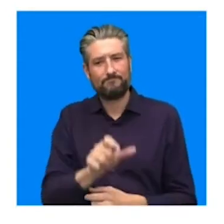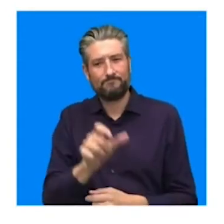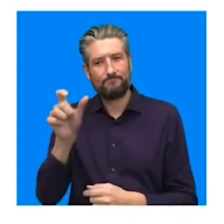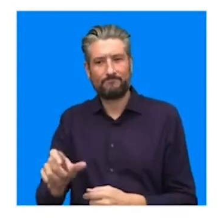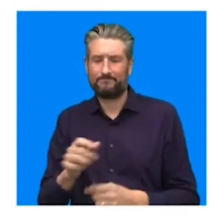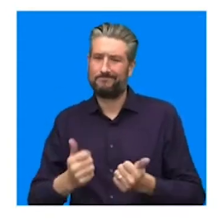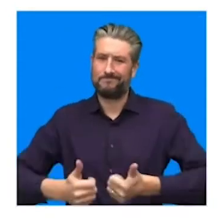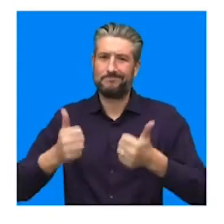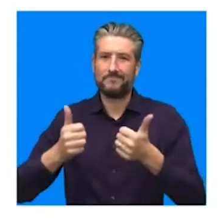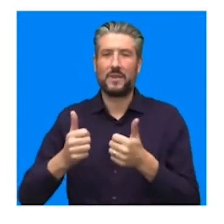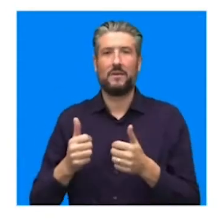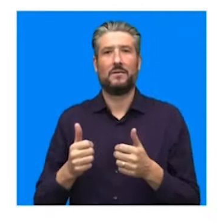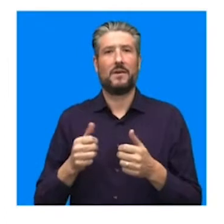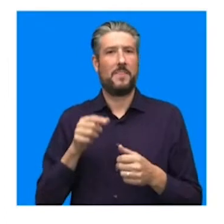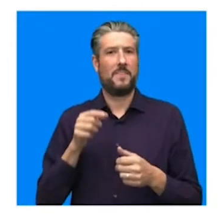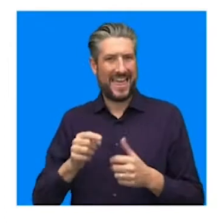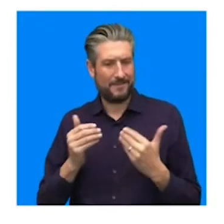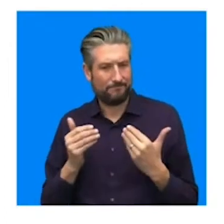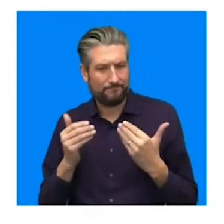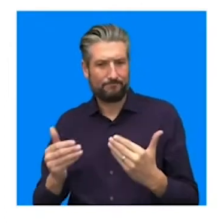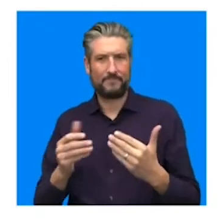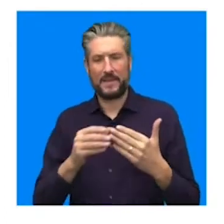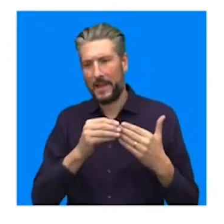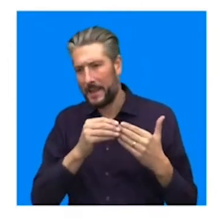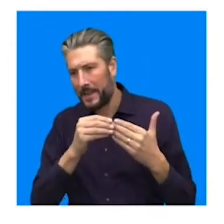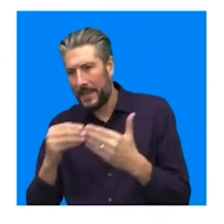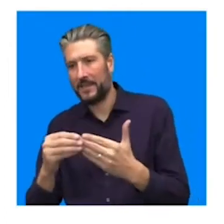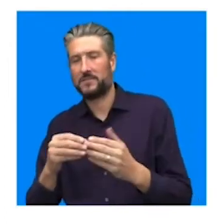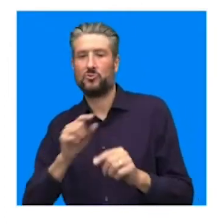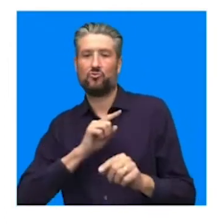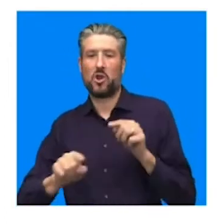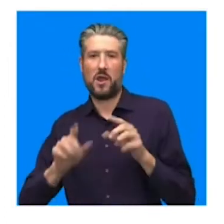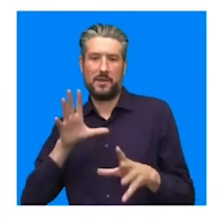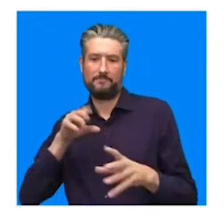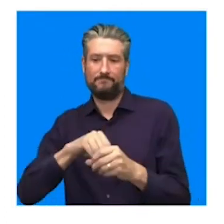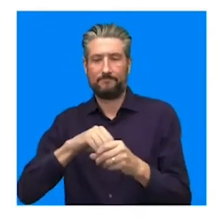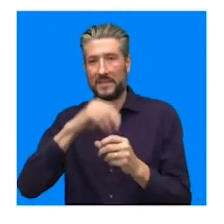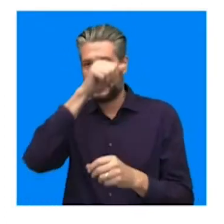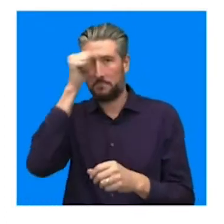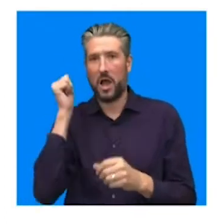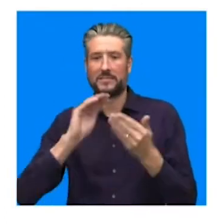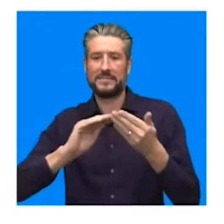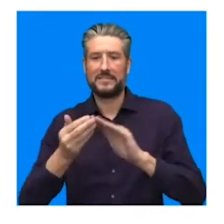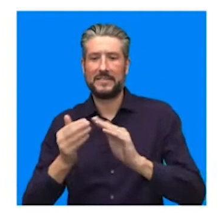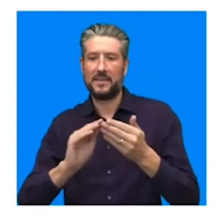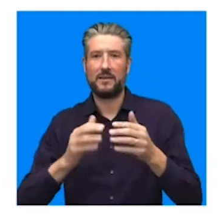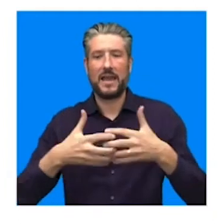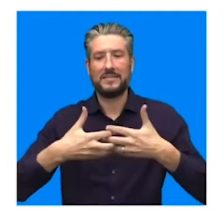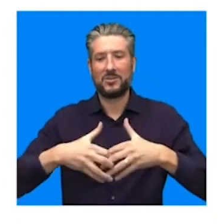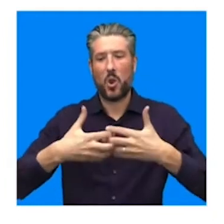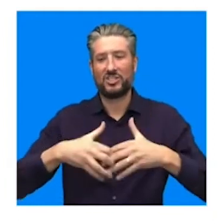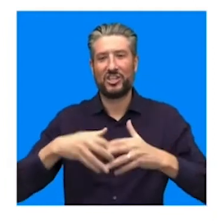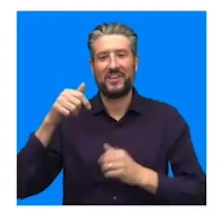leading efforts to incorporate smart city technology and to shape the way that smart